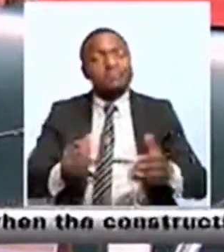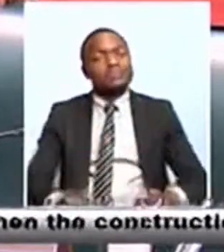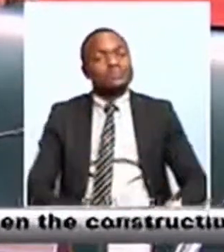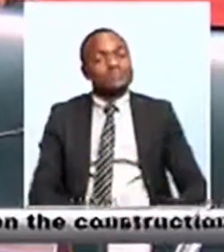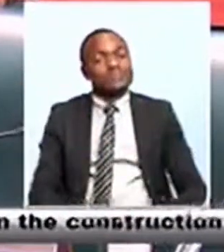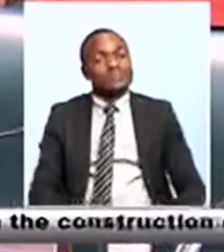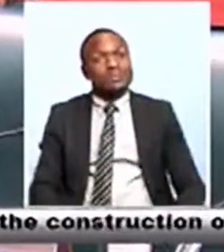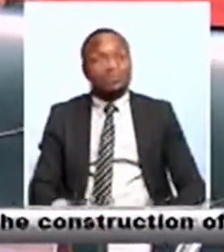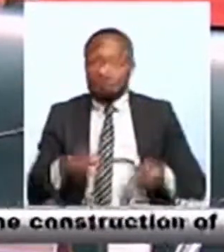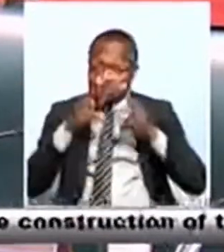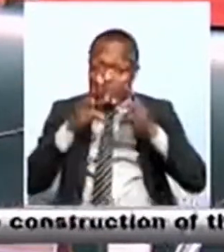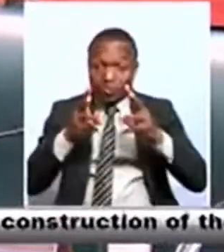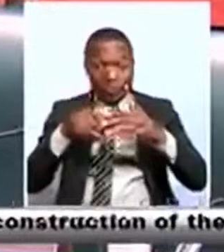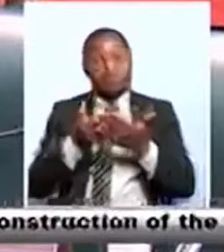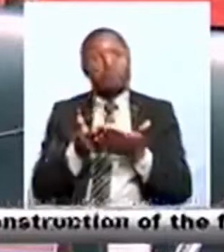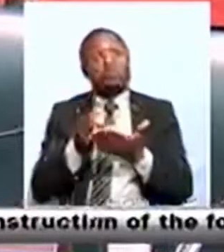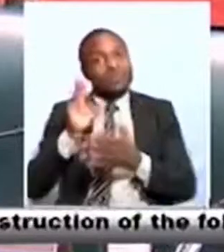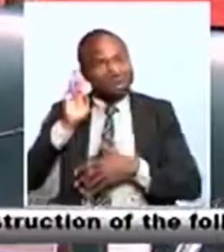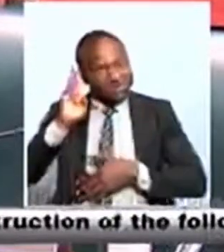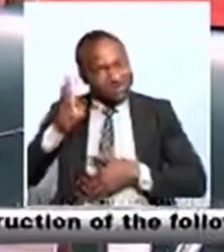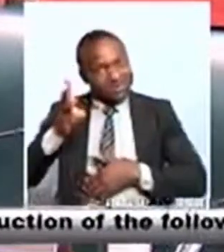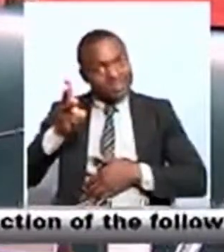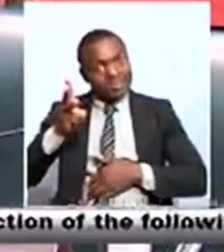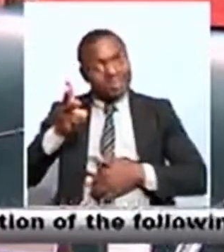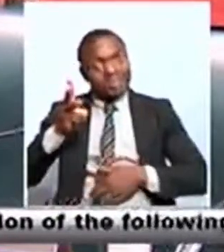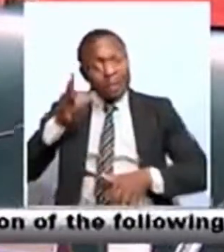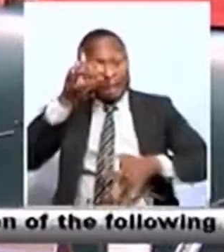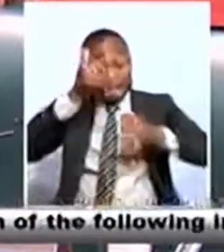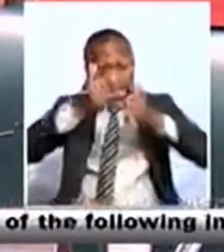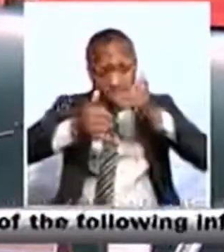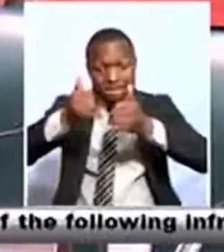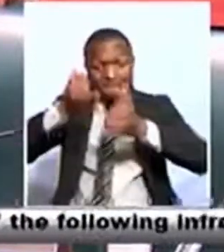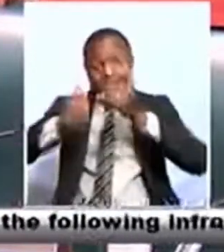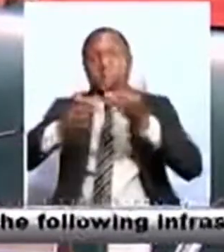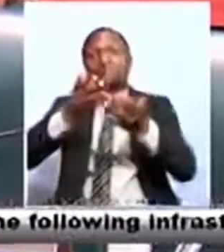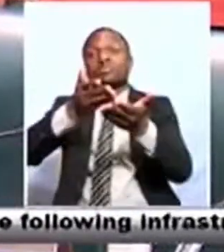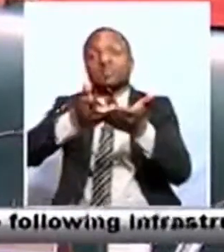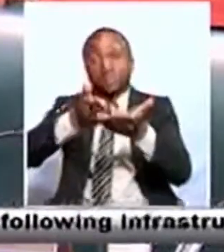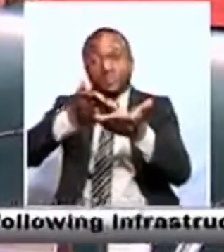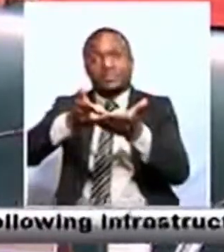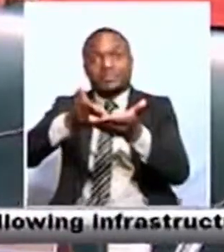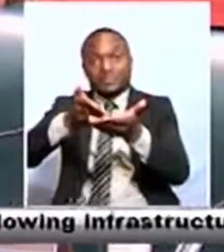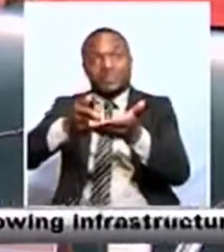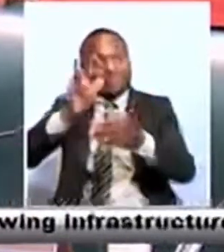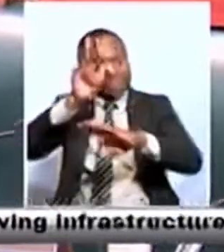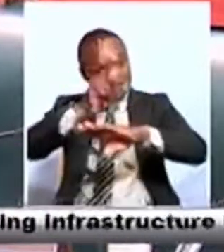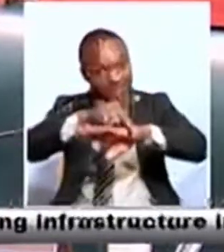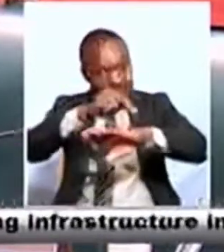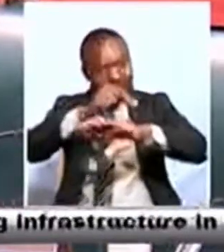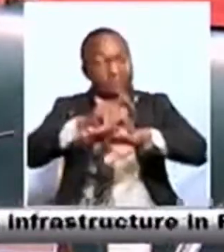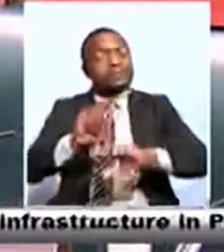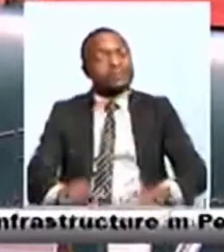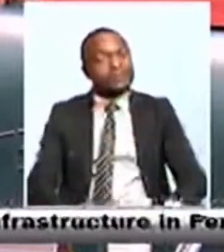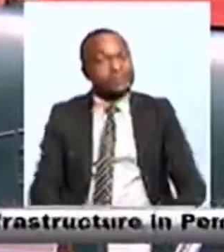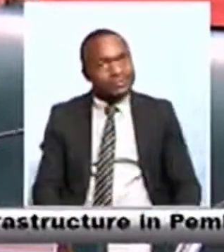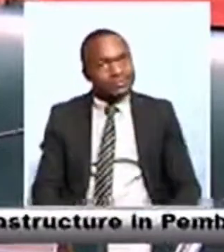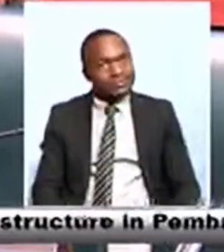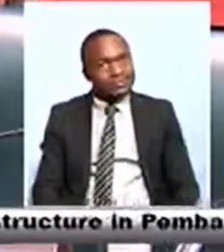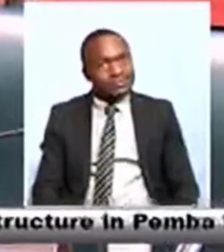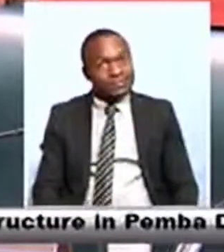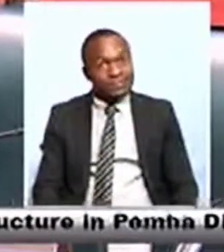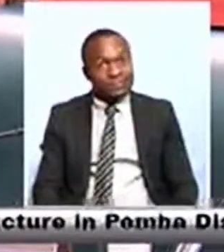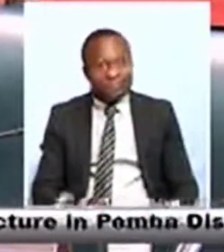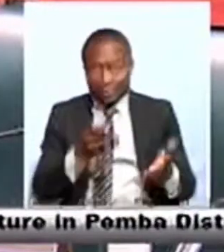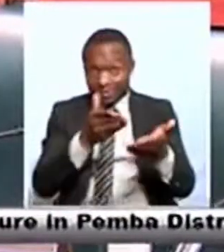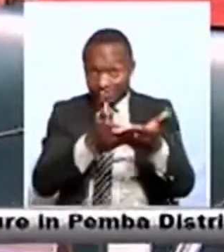a way on how we are going to finalize these, projects, because I think these